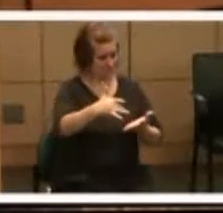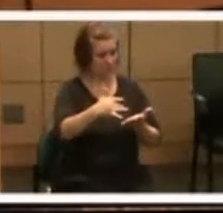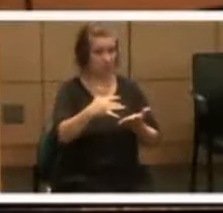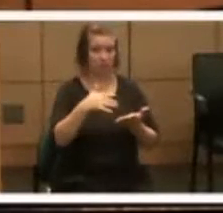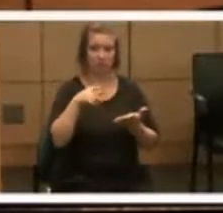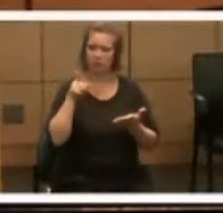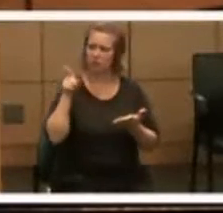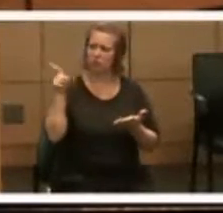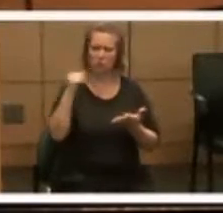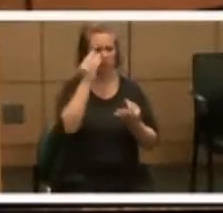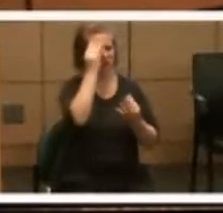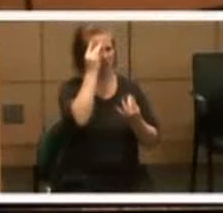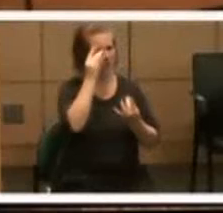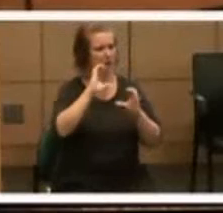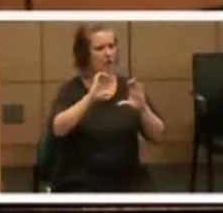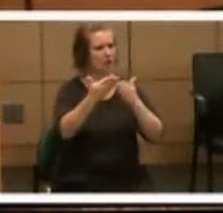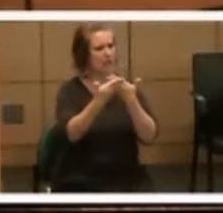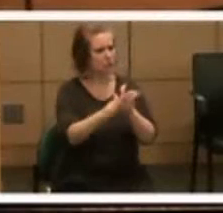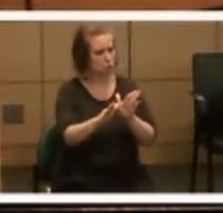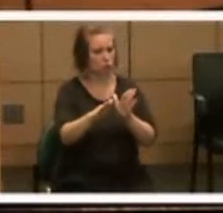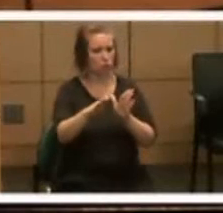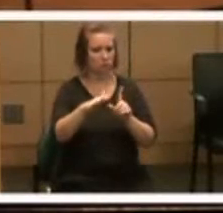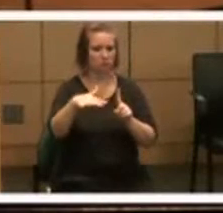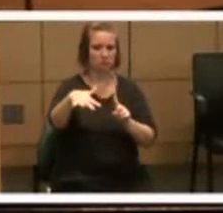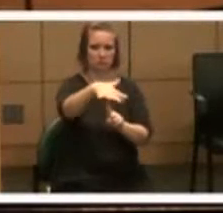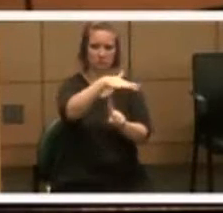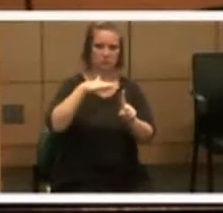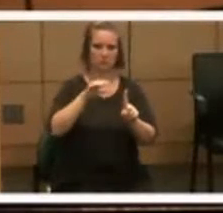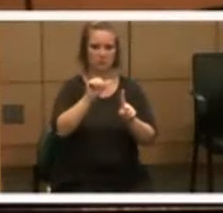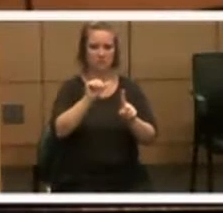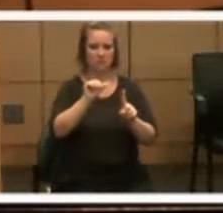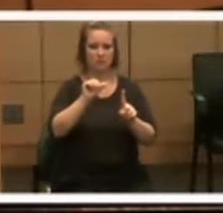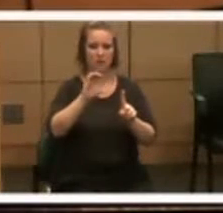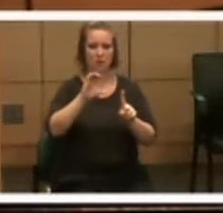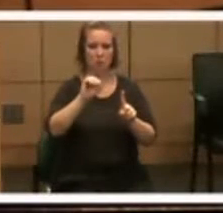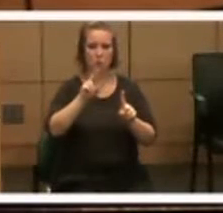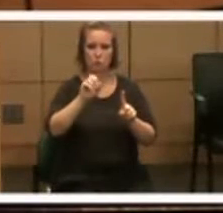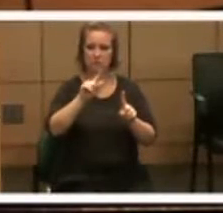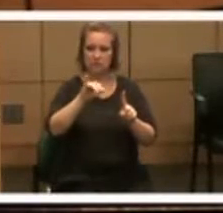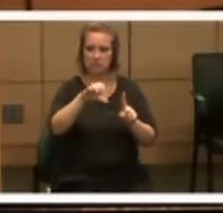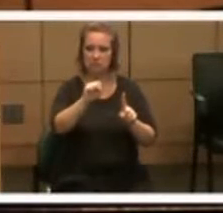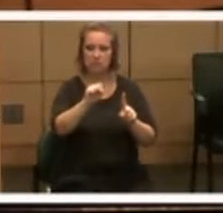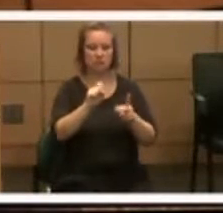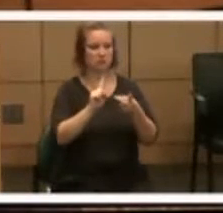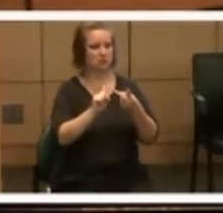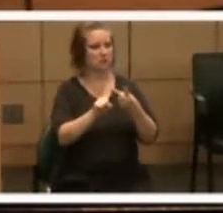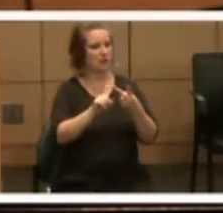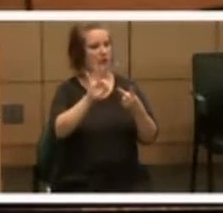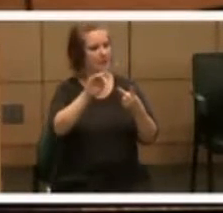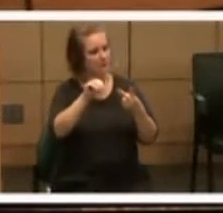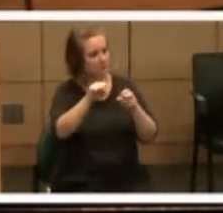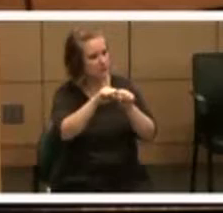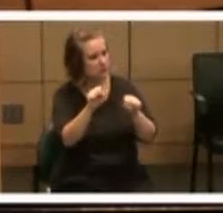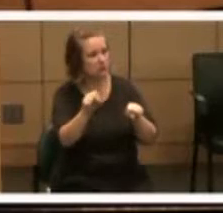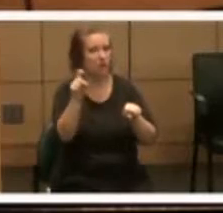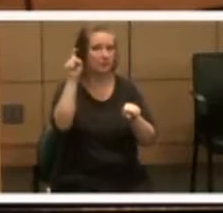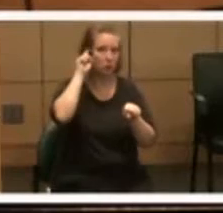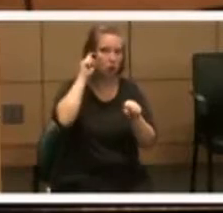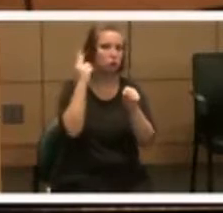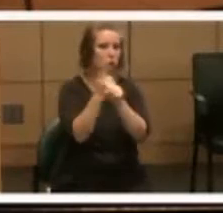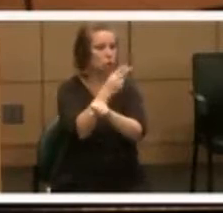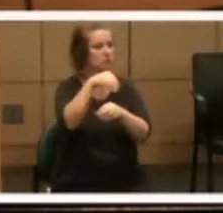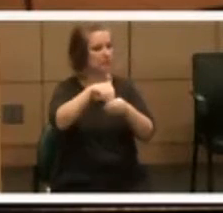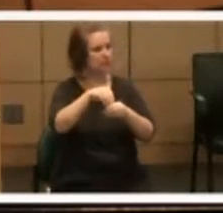considering things like the classroom acoustics and the use of assistive technology in the educational environment as